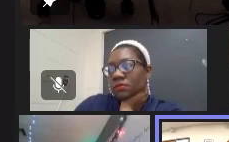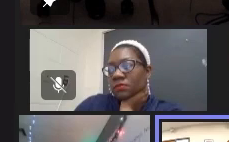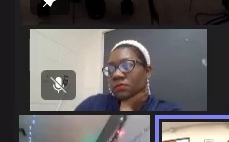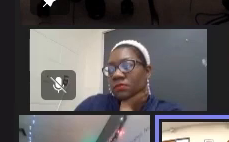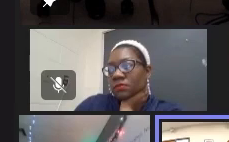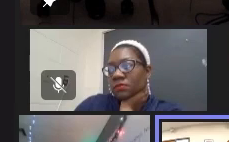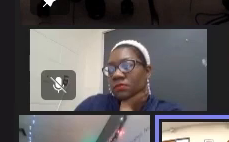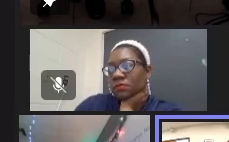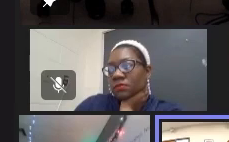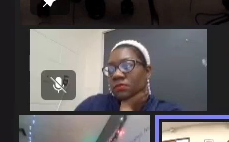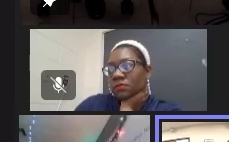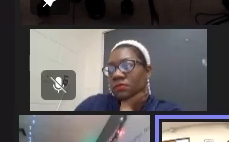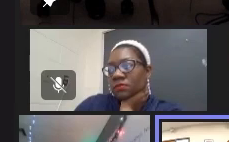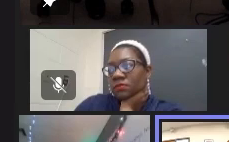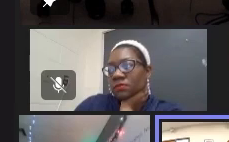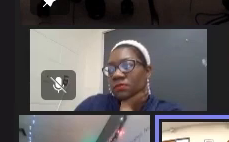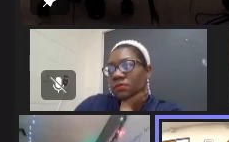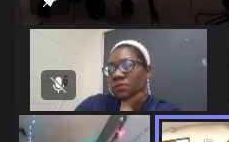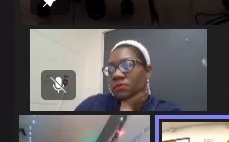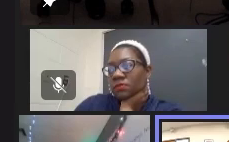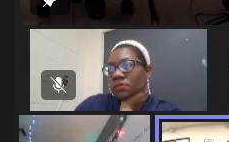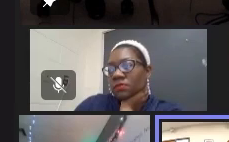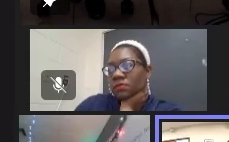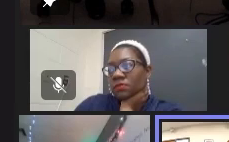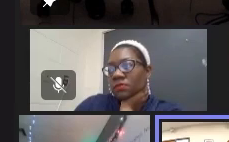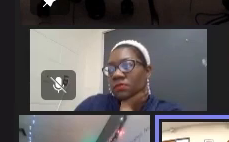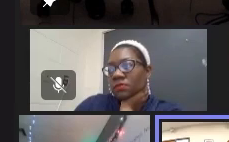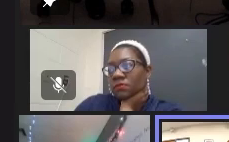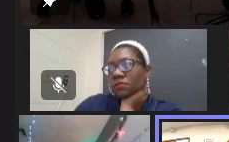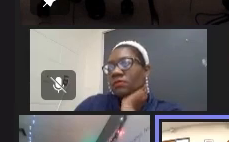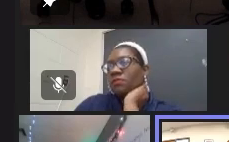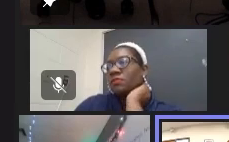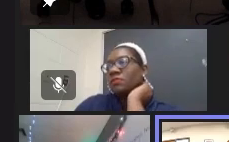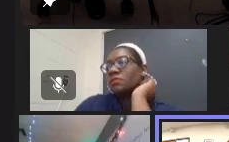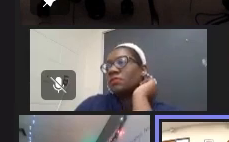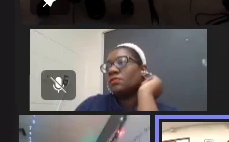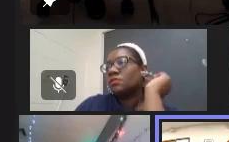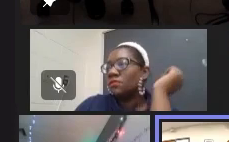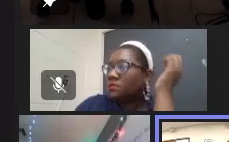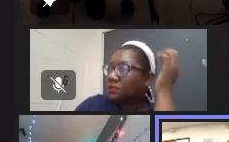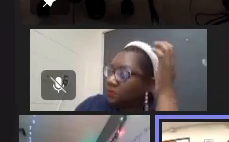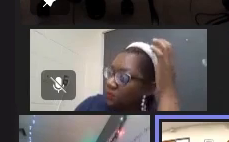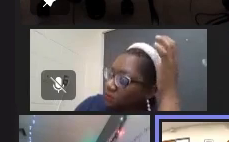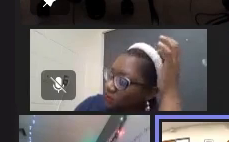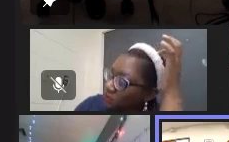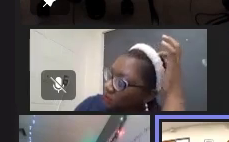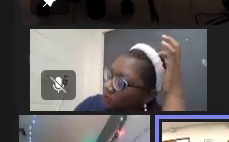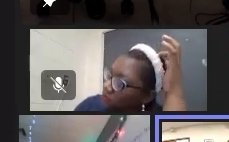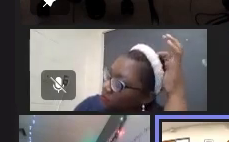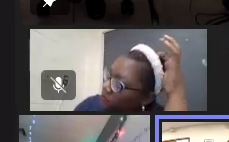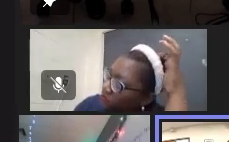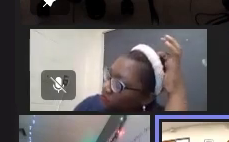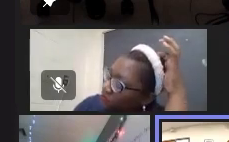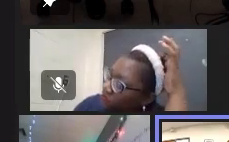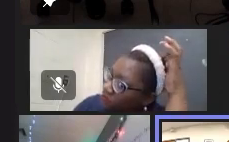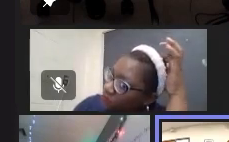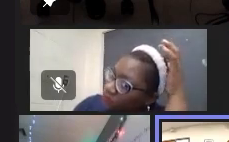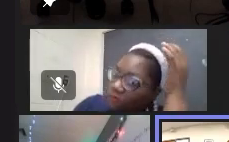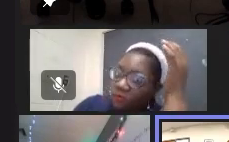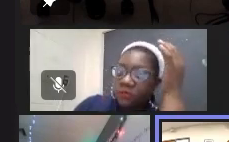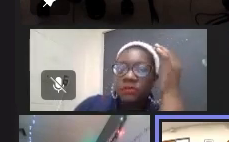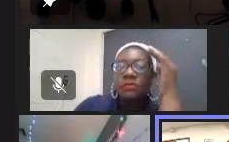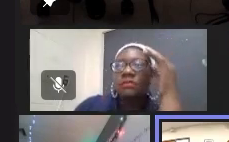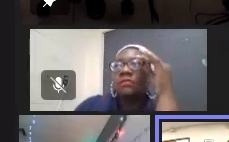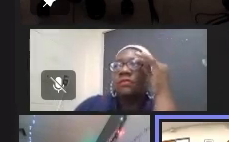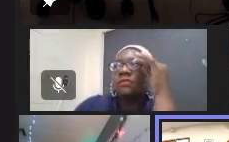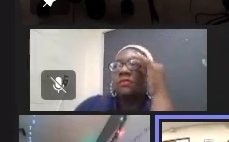next slide, we've got a link here. Now, I told you it was posted just yesterday, but we had to submit these slides last week. So